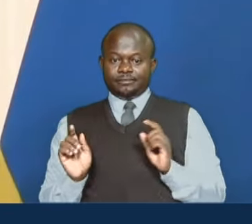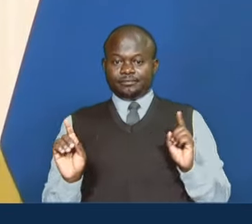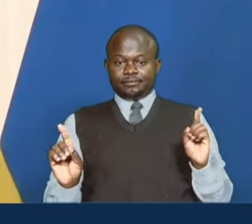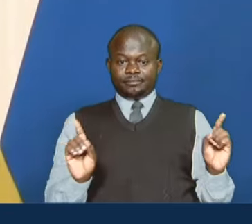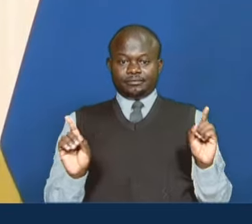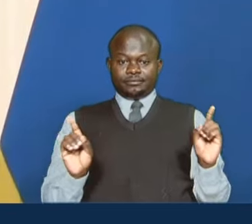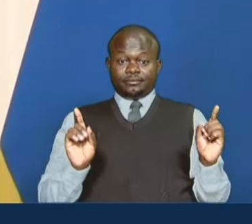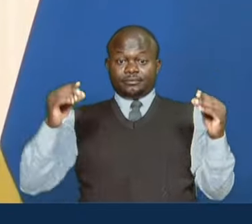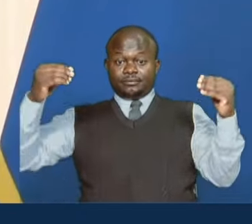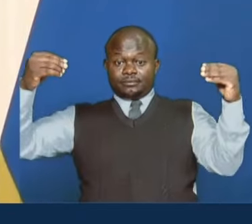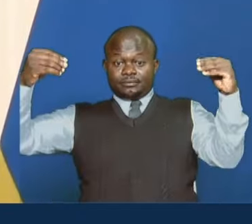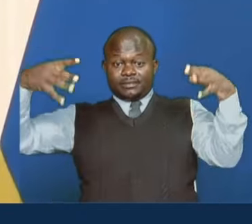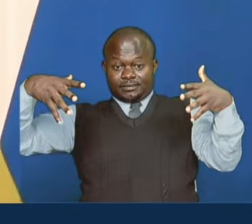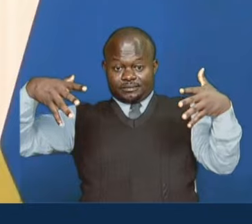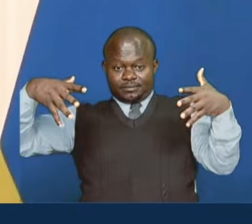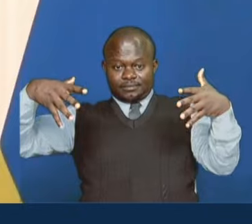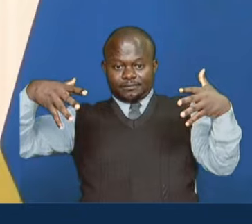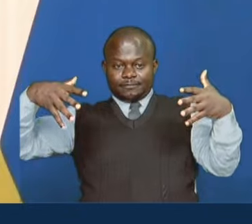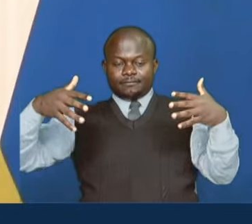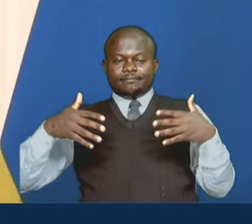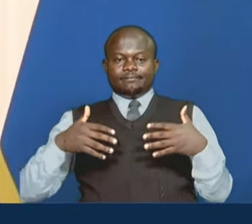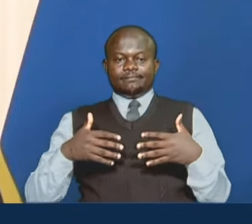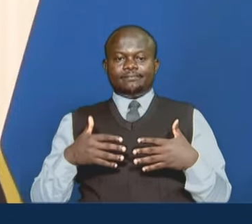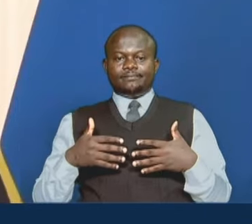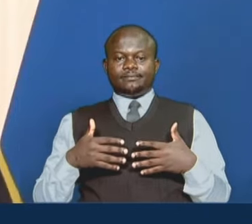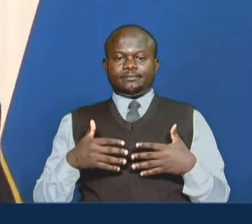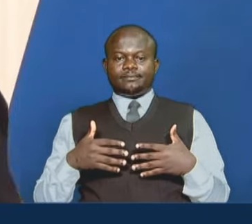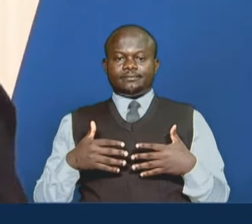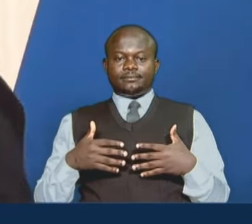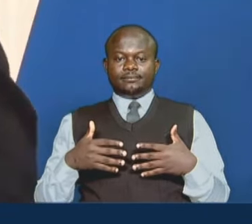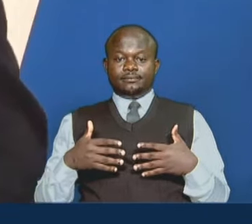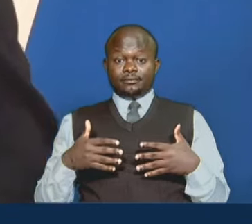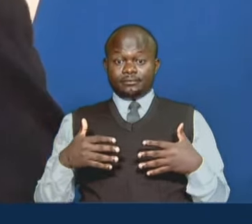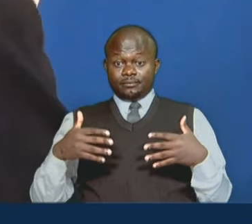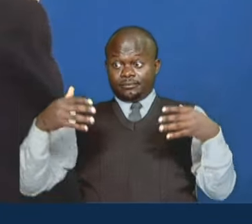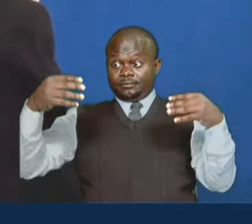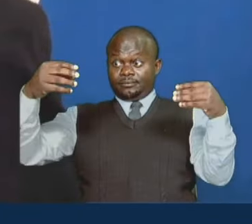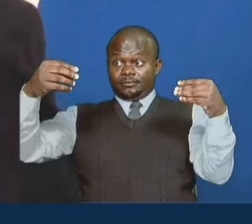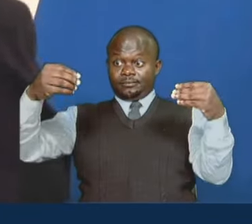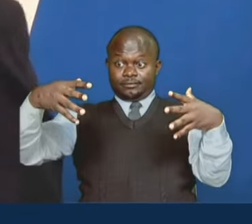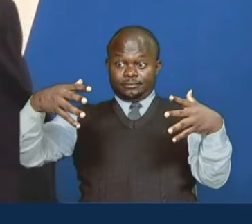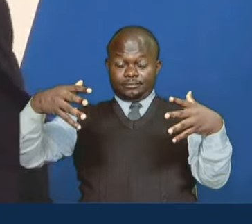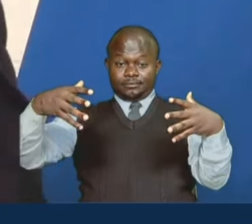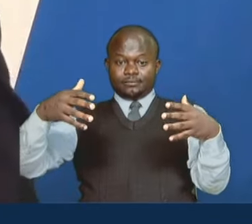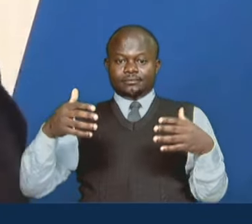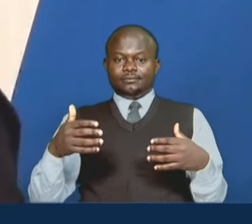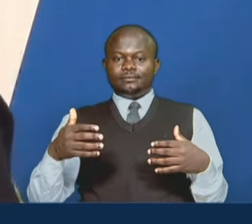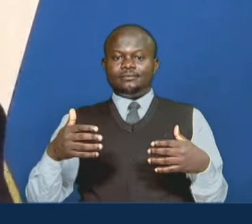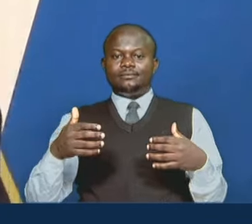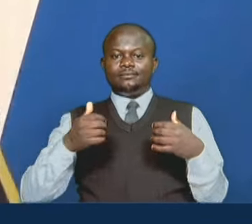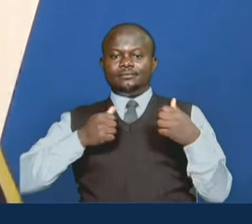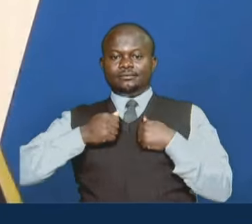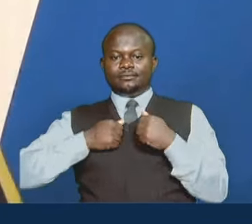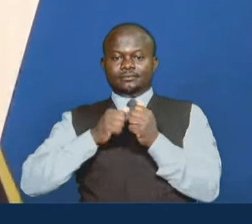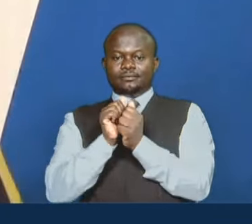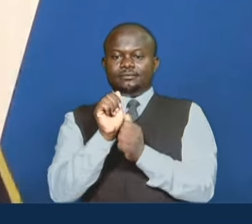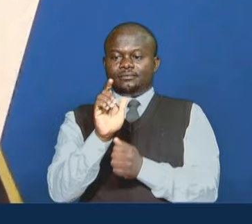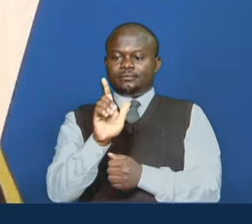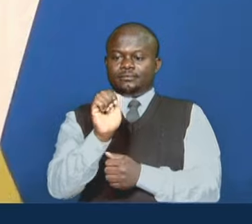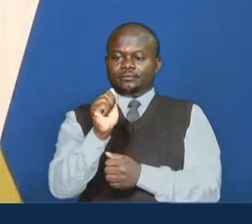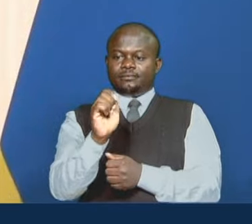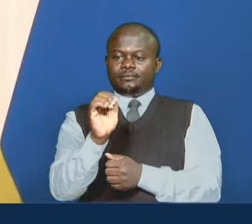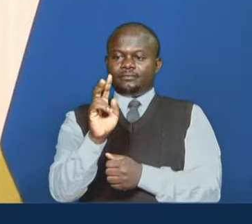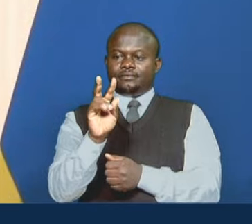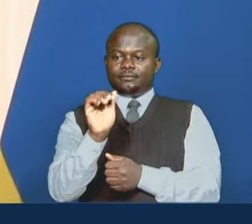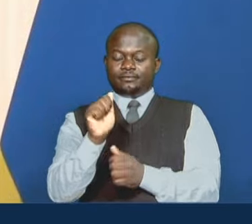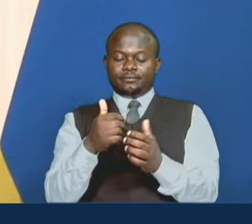nyuma y'ibiganiro nagiranye na perezida ndetse n'amatsinda yacu yaje aduherekeje, biragaragara ko Rwanda na Latvia bisangiye